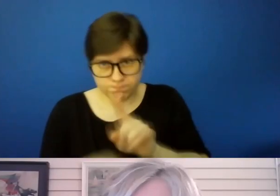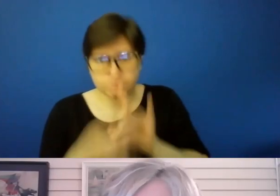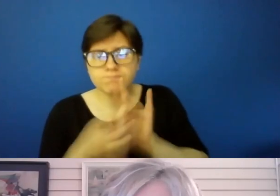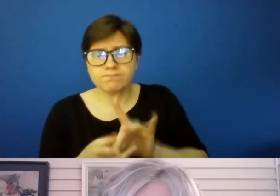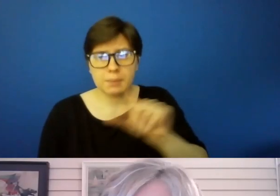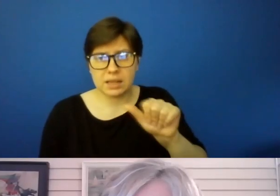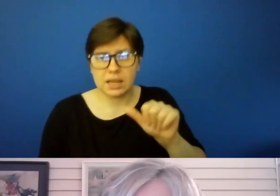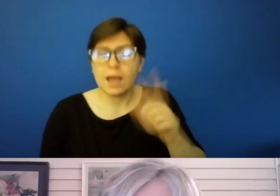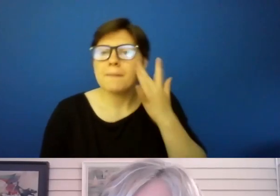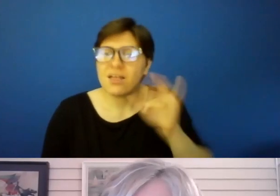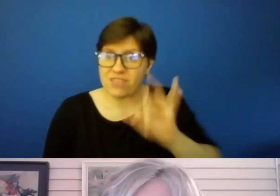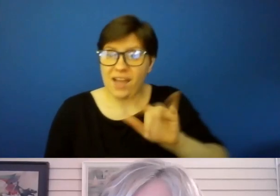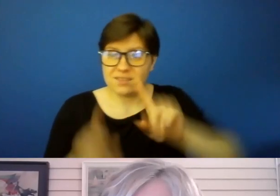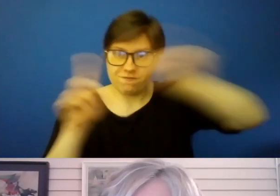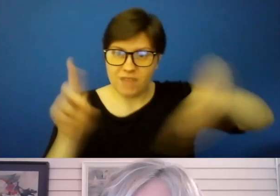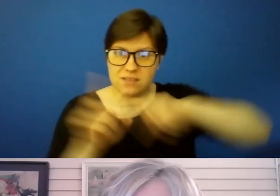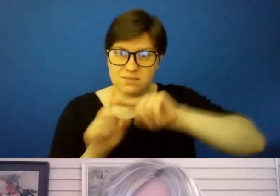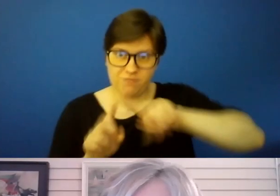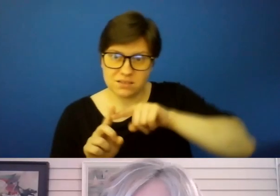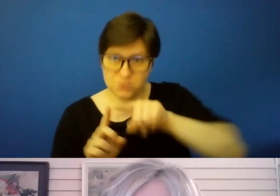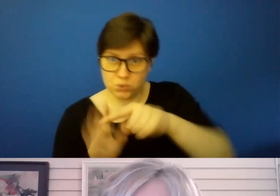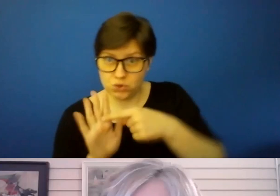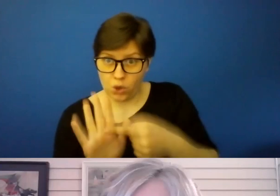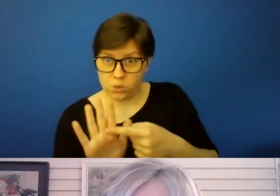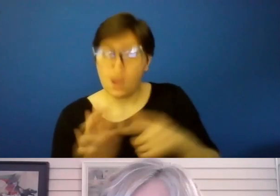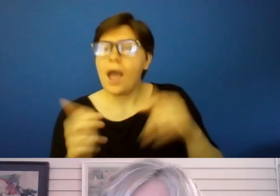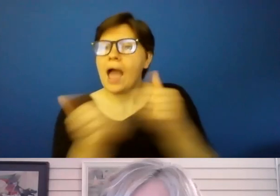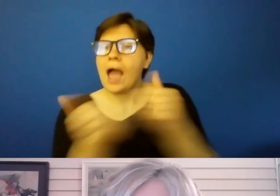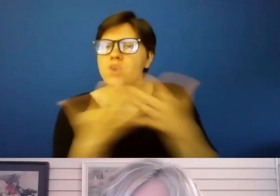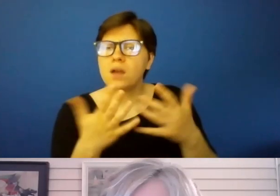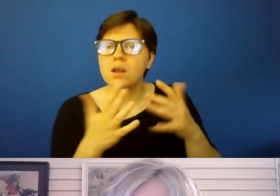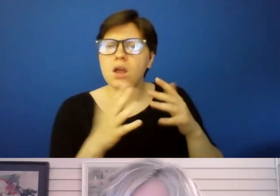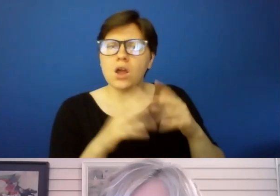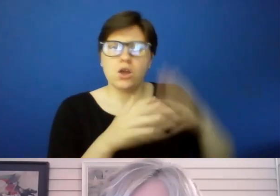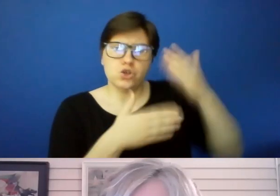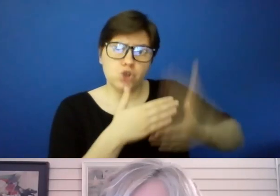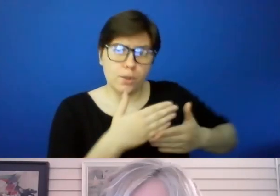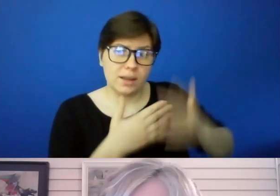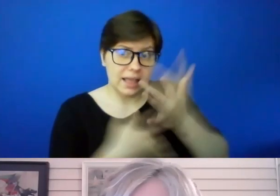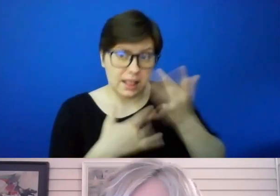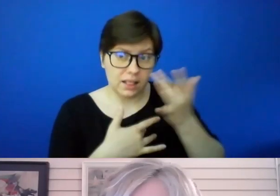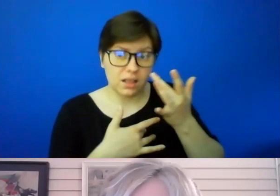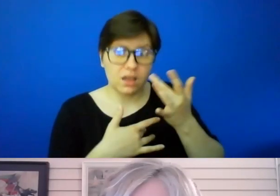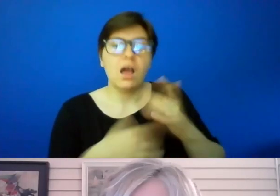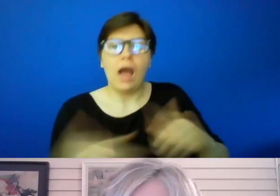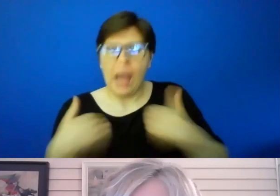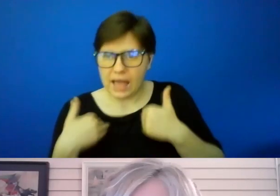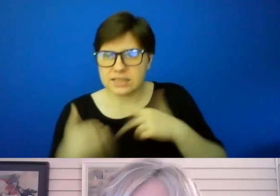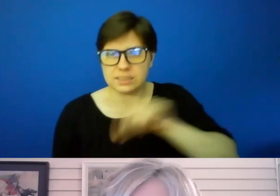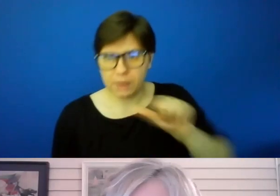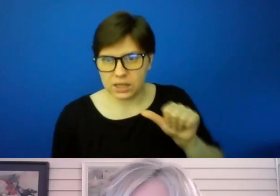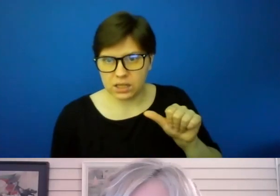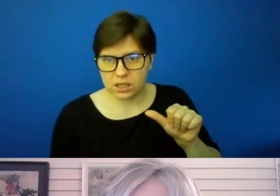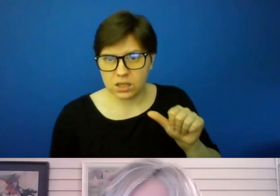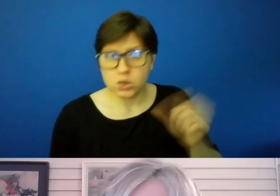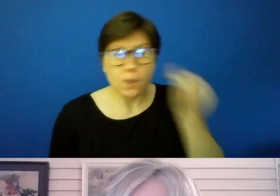two Venn diagrams, right? Everybody who's terminally ill probably is definitionally disabled, right? So if you have